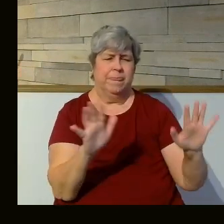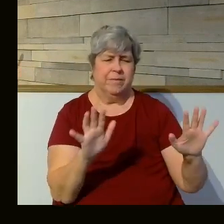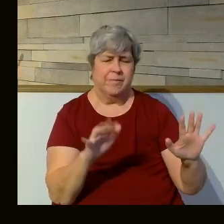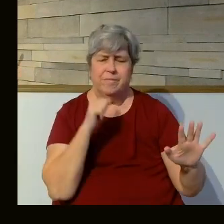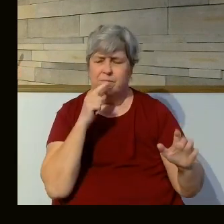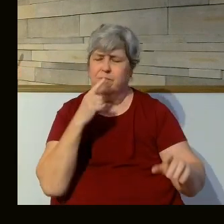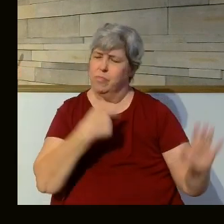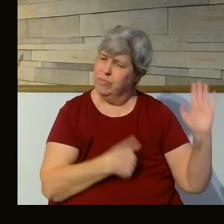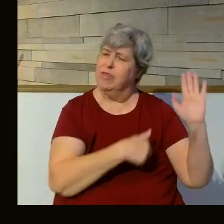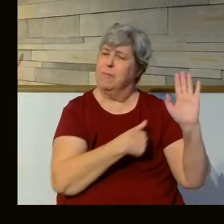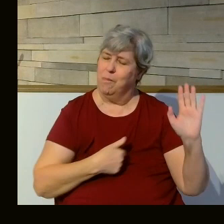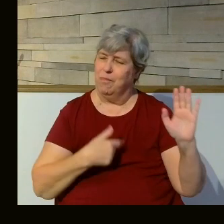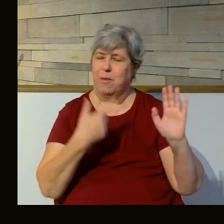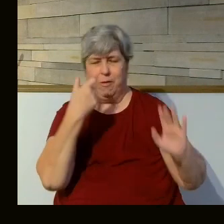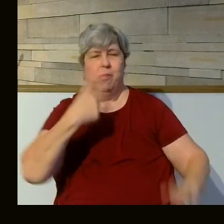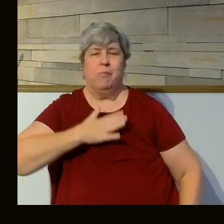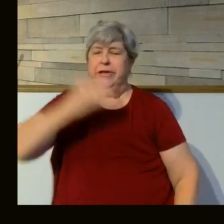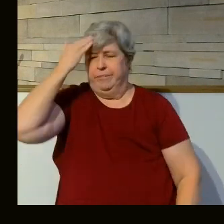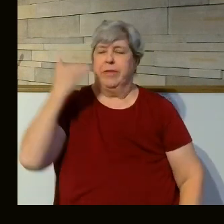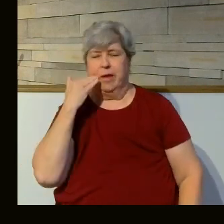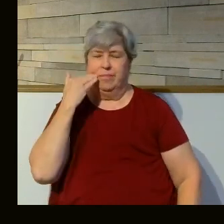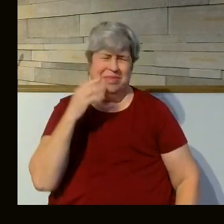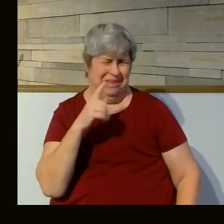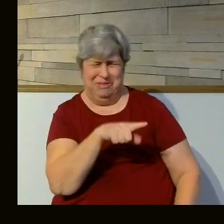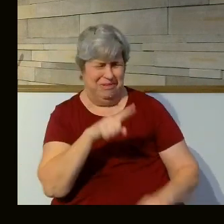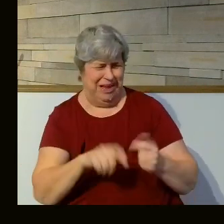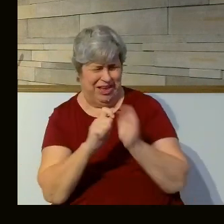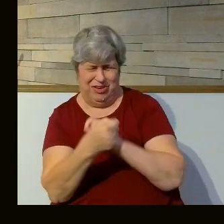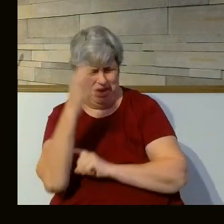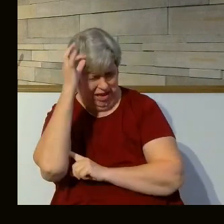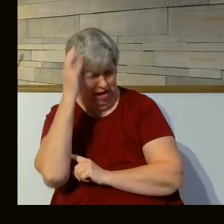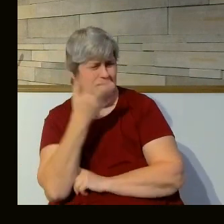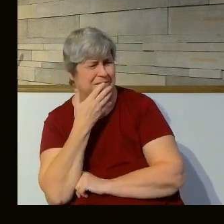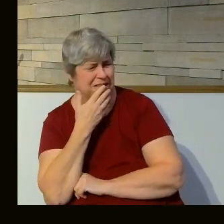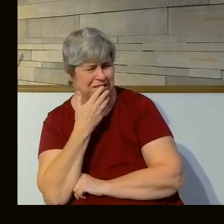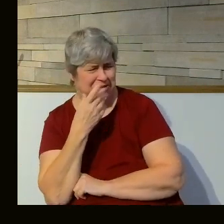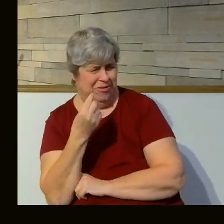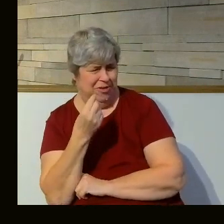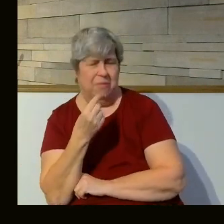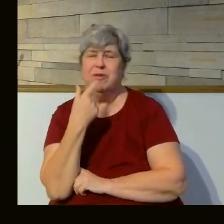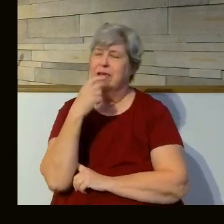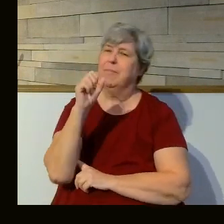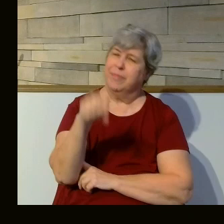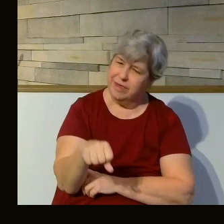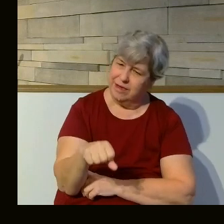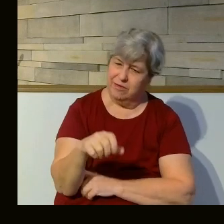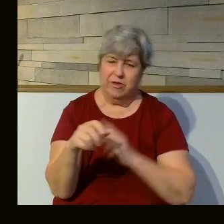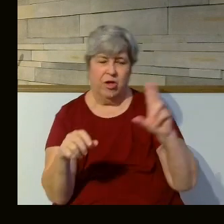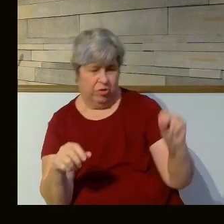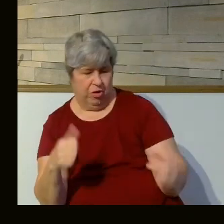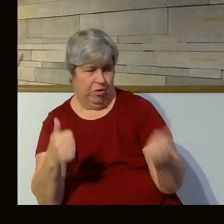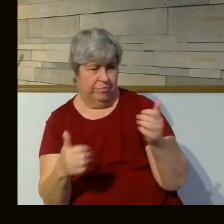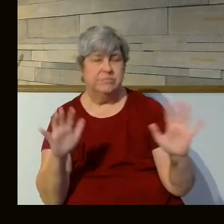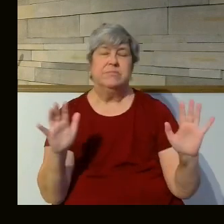And do not swear by your head, for you cannot make even one hair white or black. All you need to say is simply yes or no.